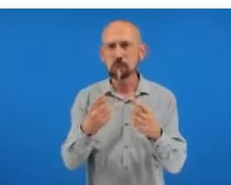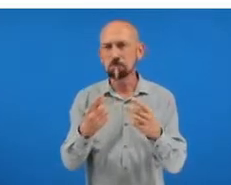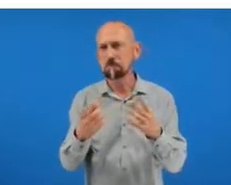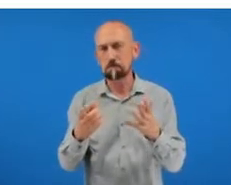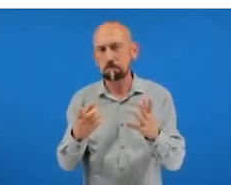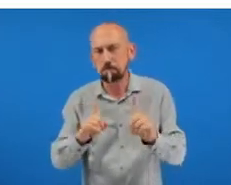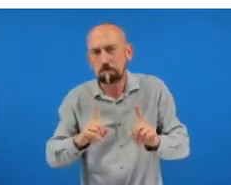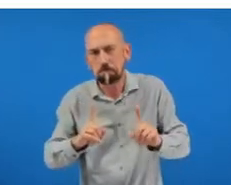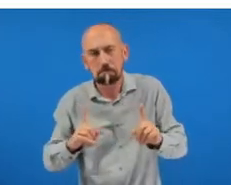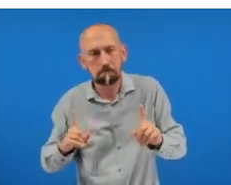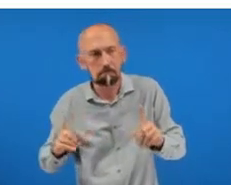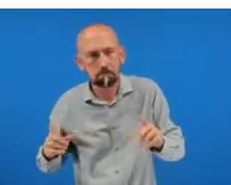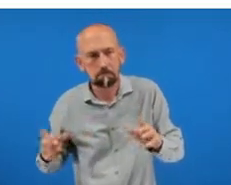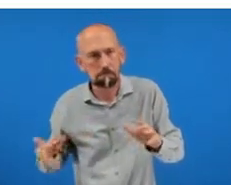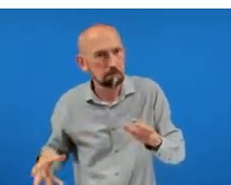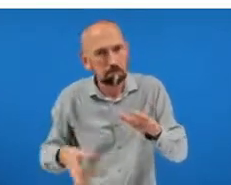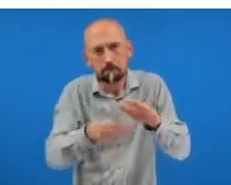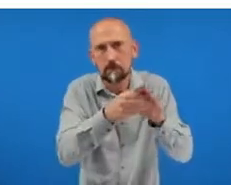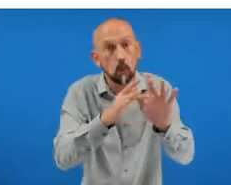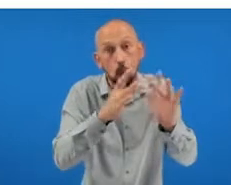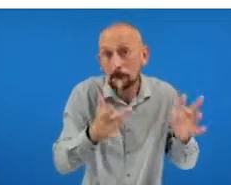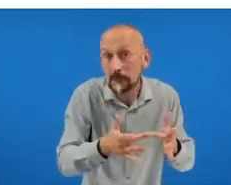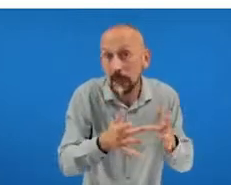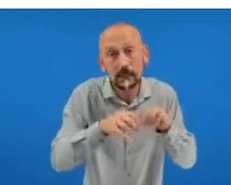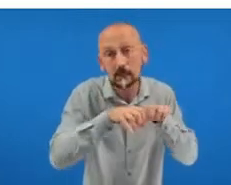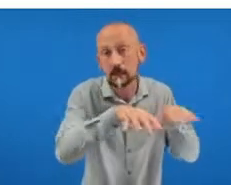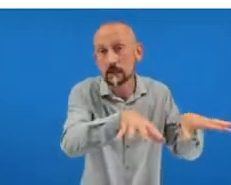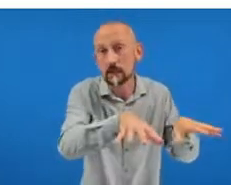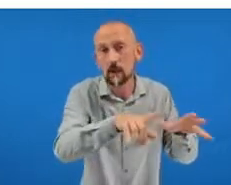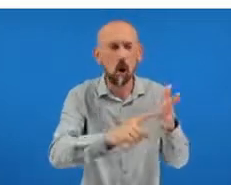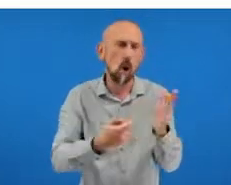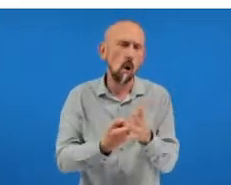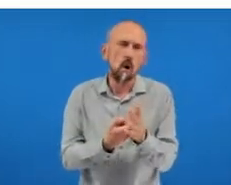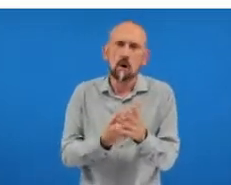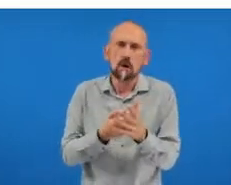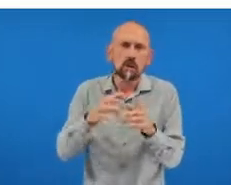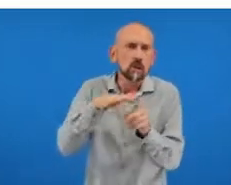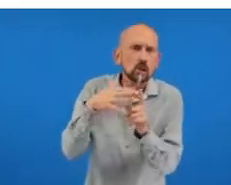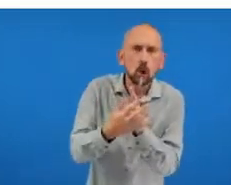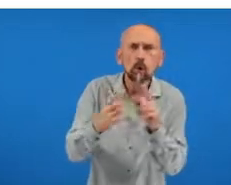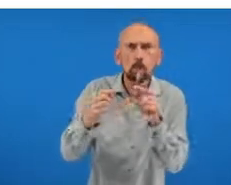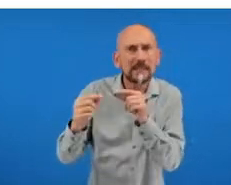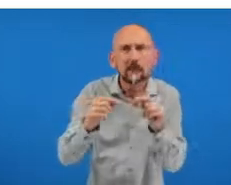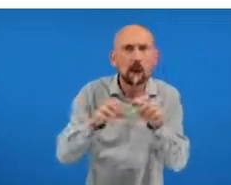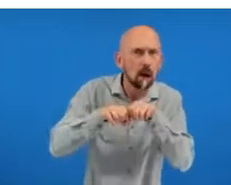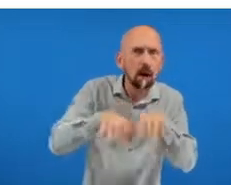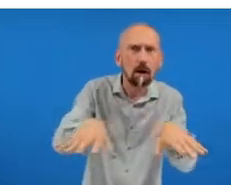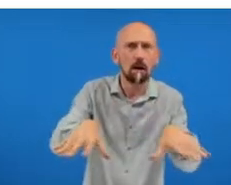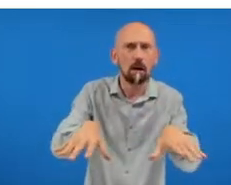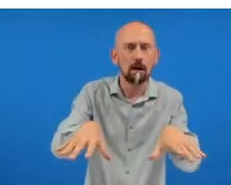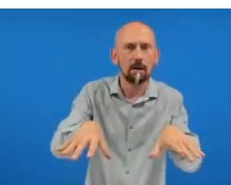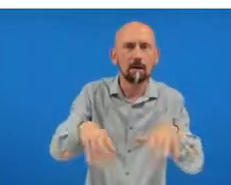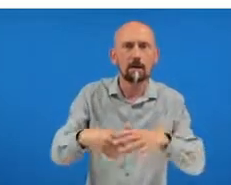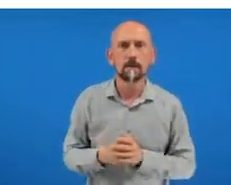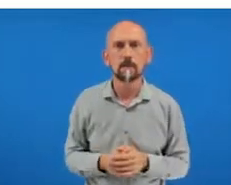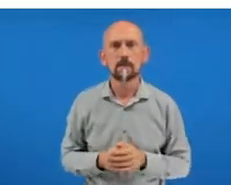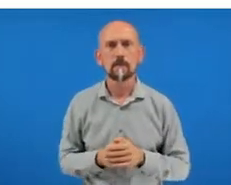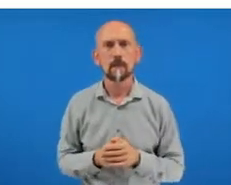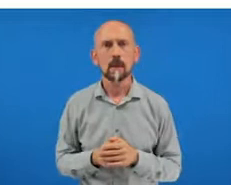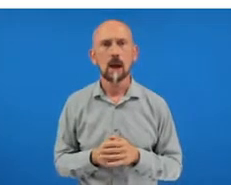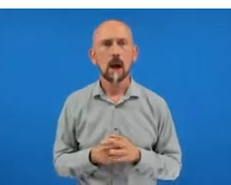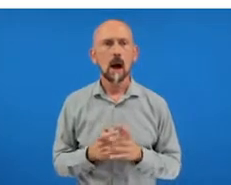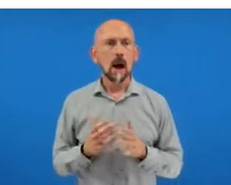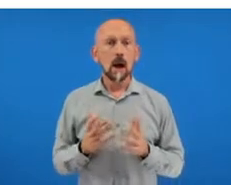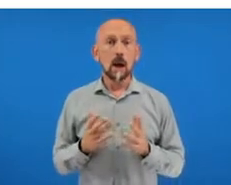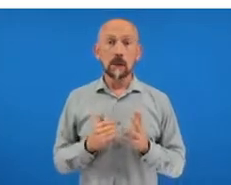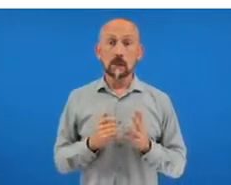through our website, or we'll feed it out through our social media options as well. So